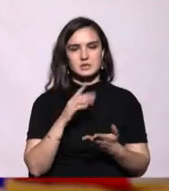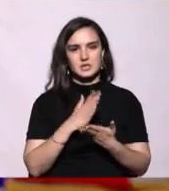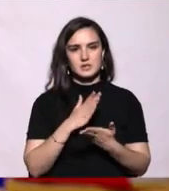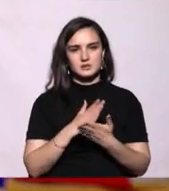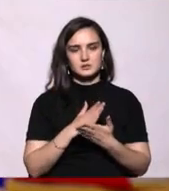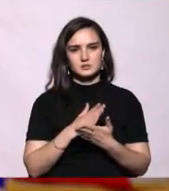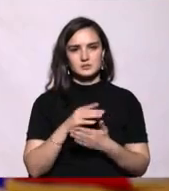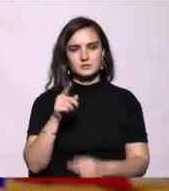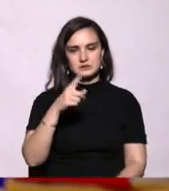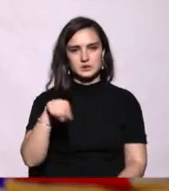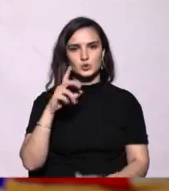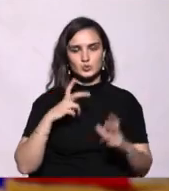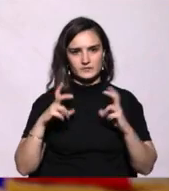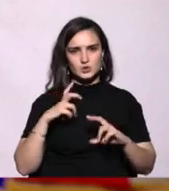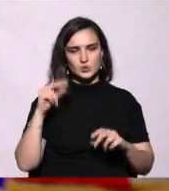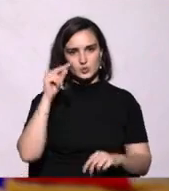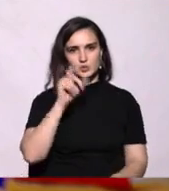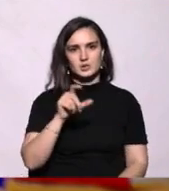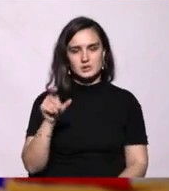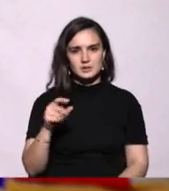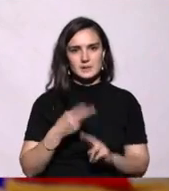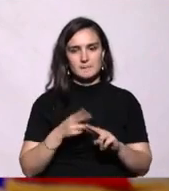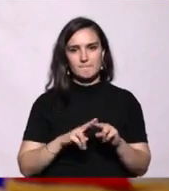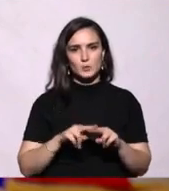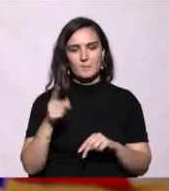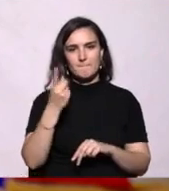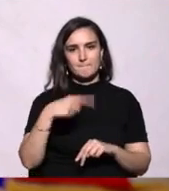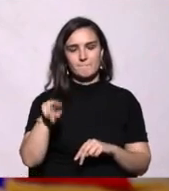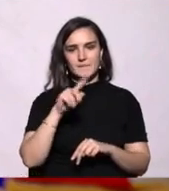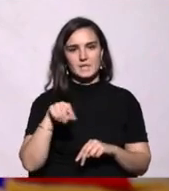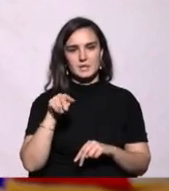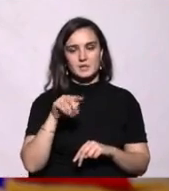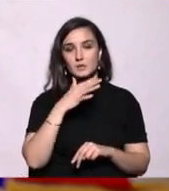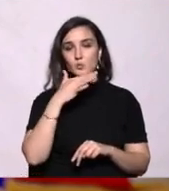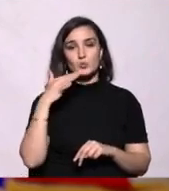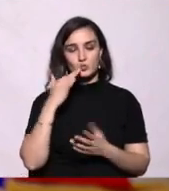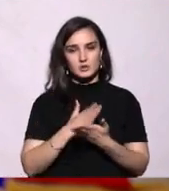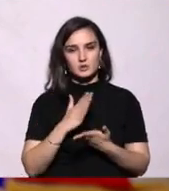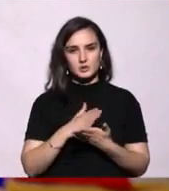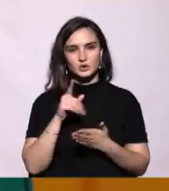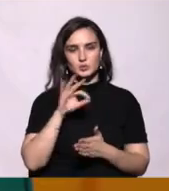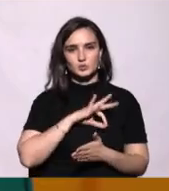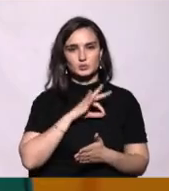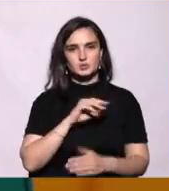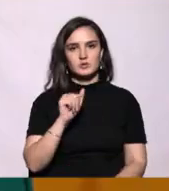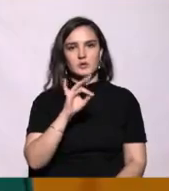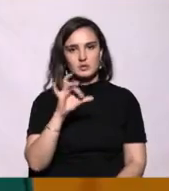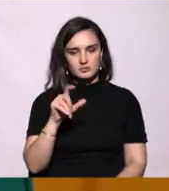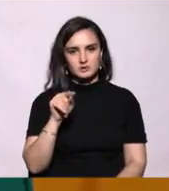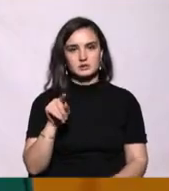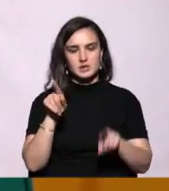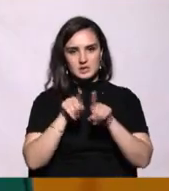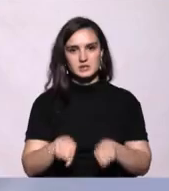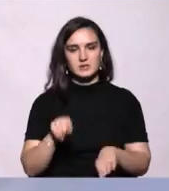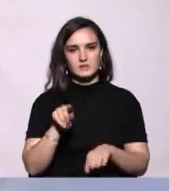are they university students? Because they is plural. So, you use are. And it's